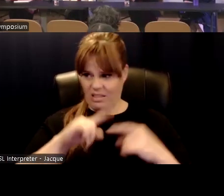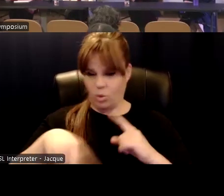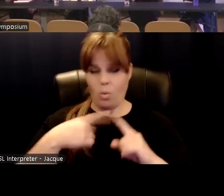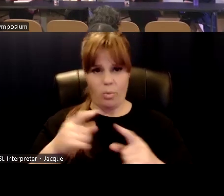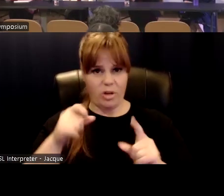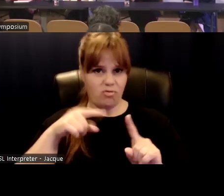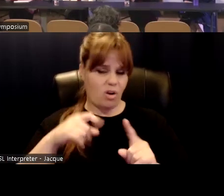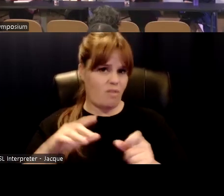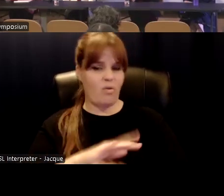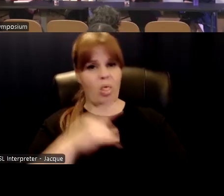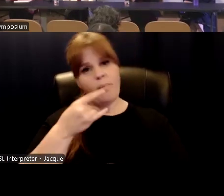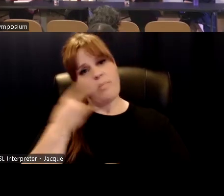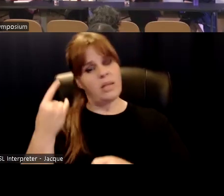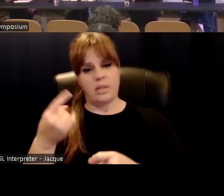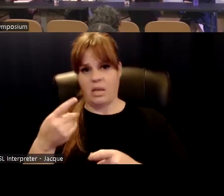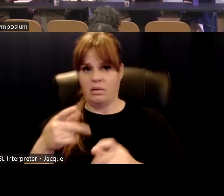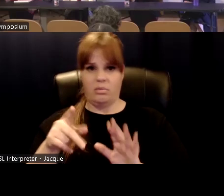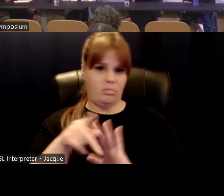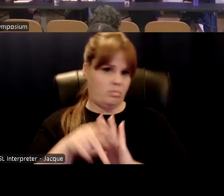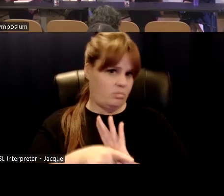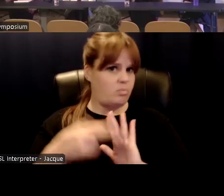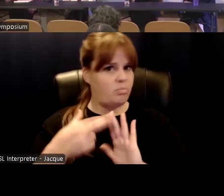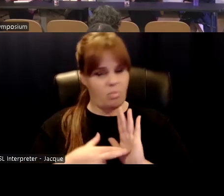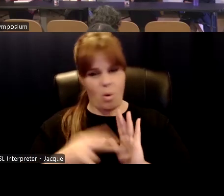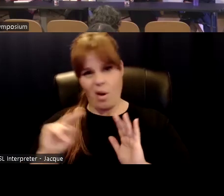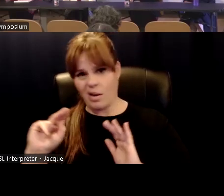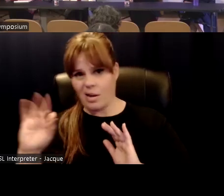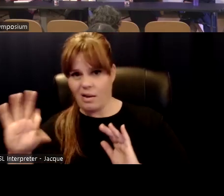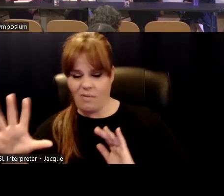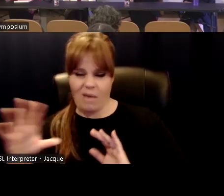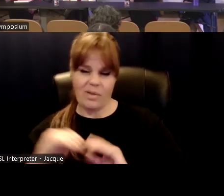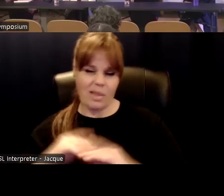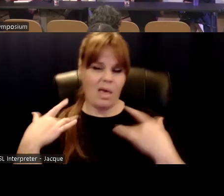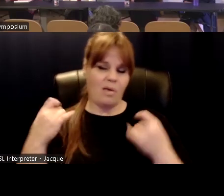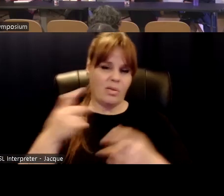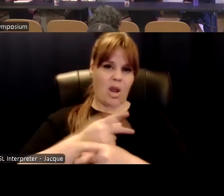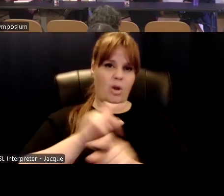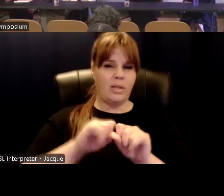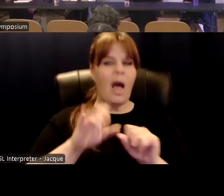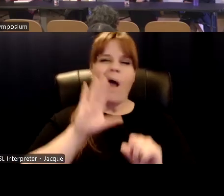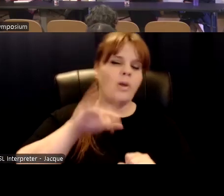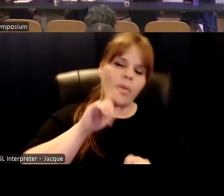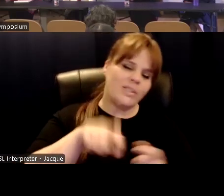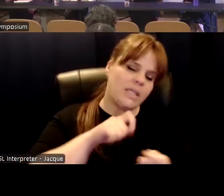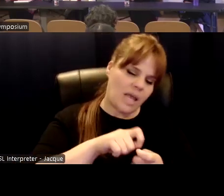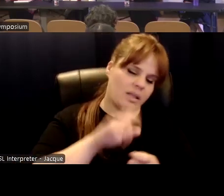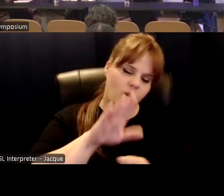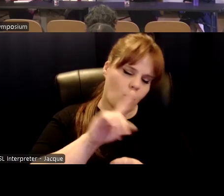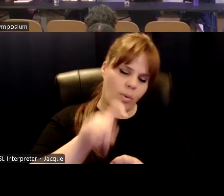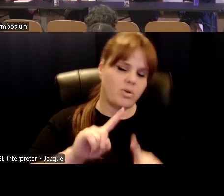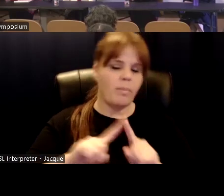masking protocols or N95 masking protocols in the healthcare system. I know that wasn't exactly your question, but thinking of ways we can